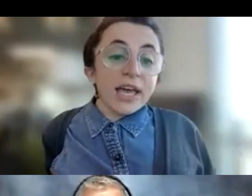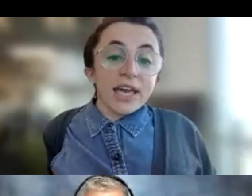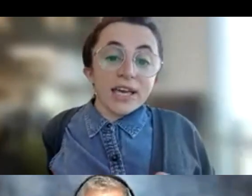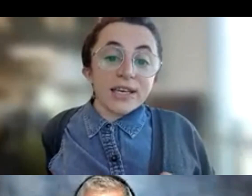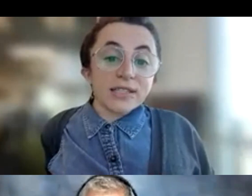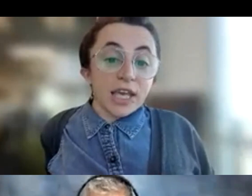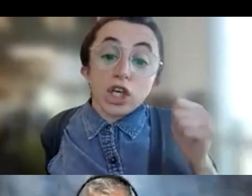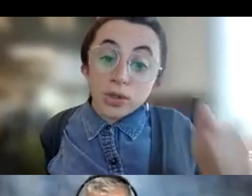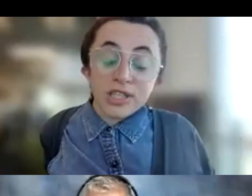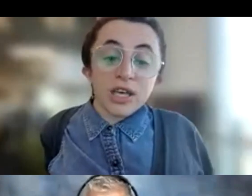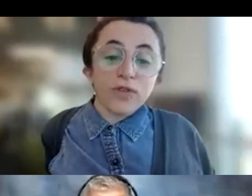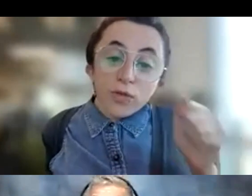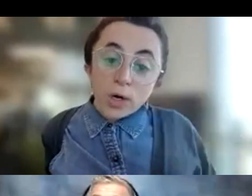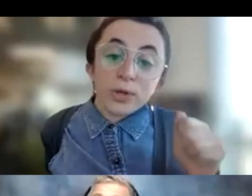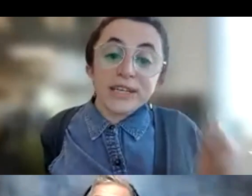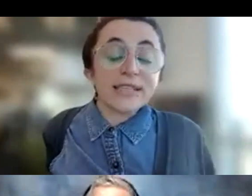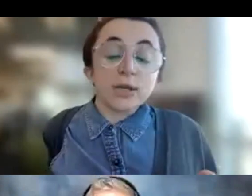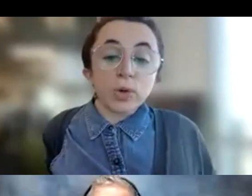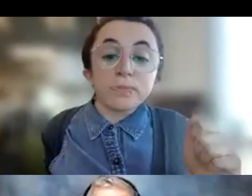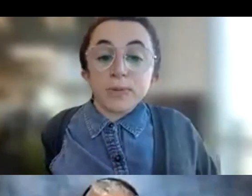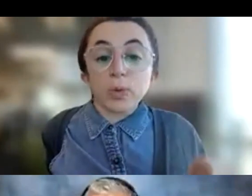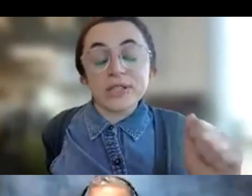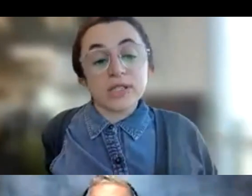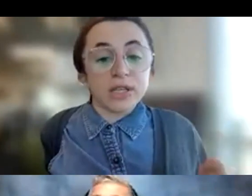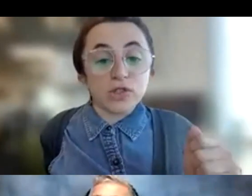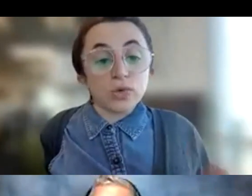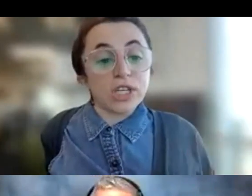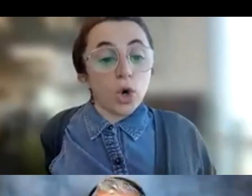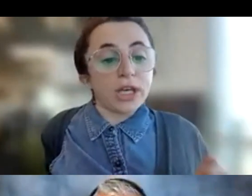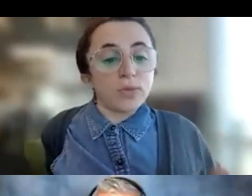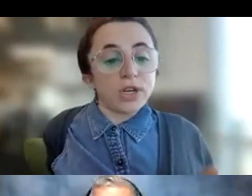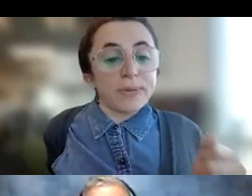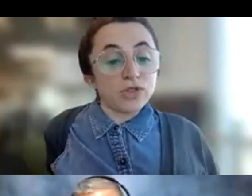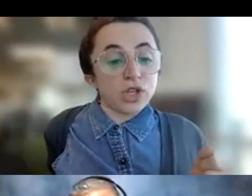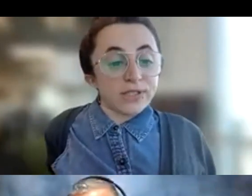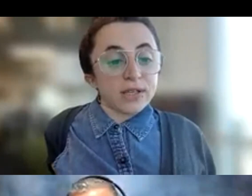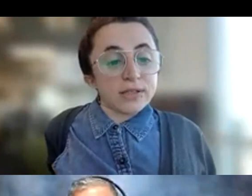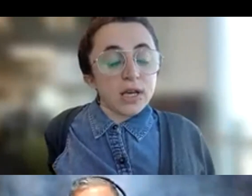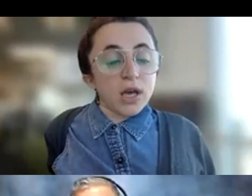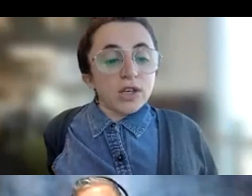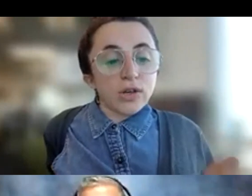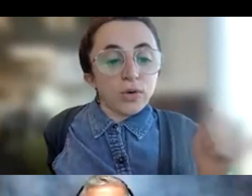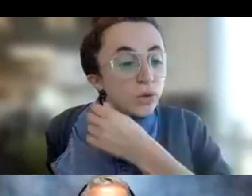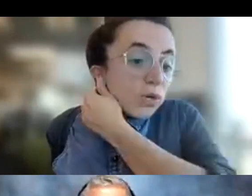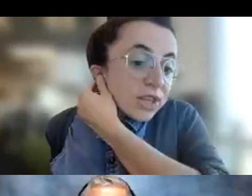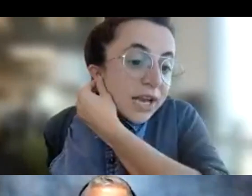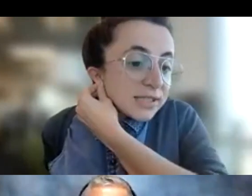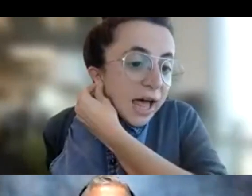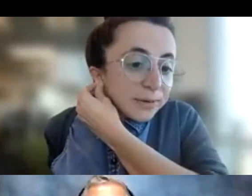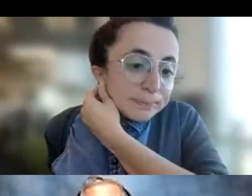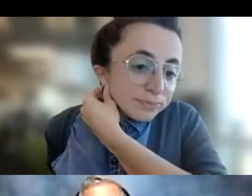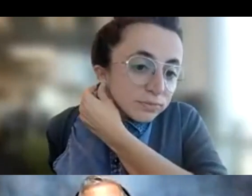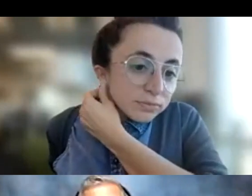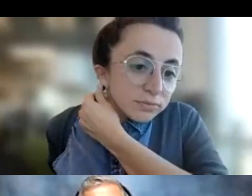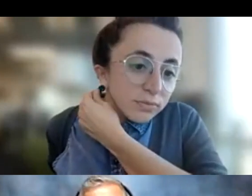building is inclusive, affordable, and accessible to people with disabilities who need home and community-based services. So you can go to the next